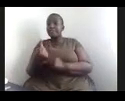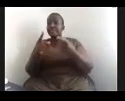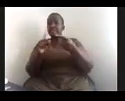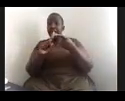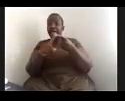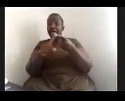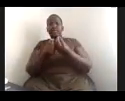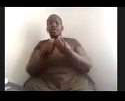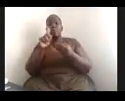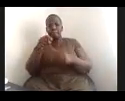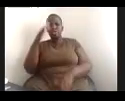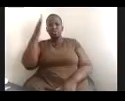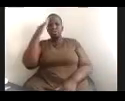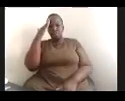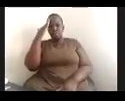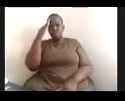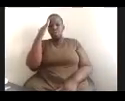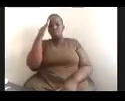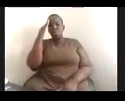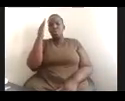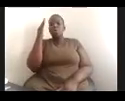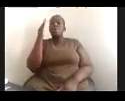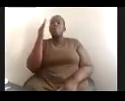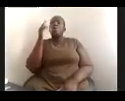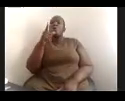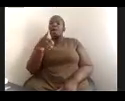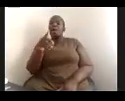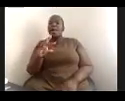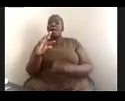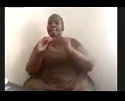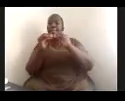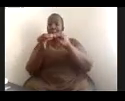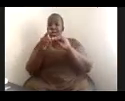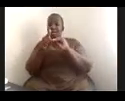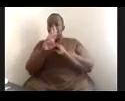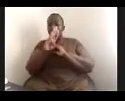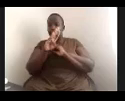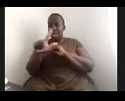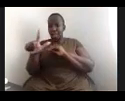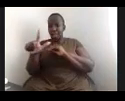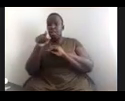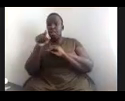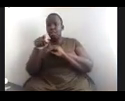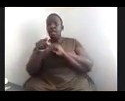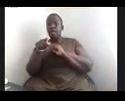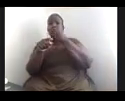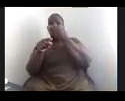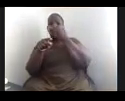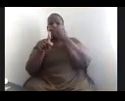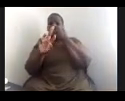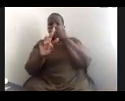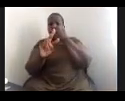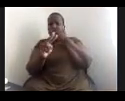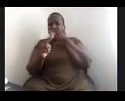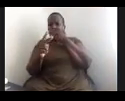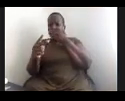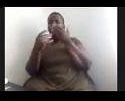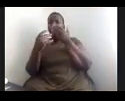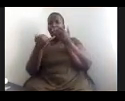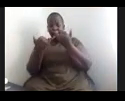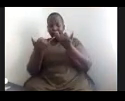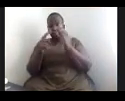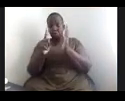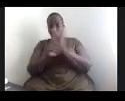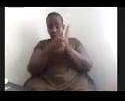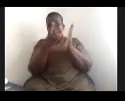we need to know is that an amendment bill is a bill that changes an existing